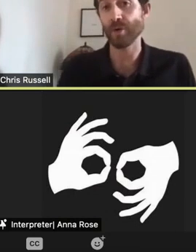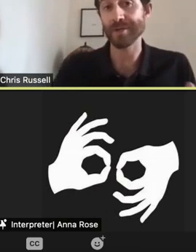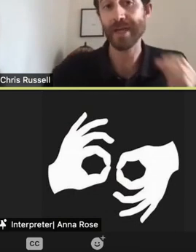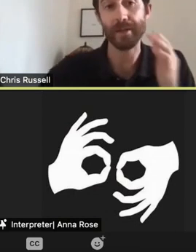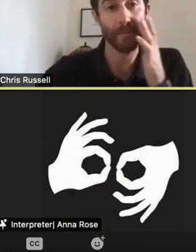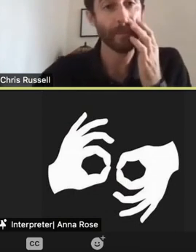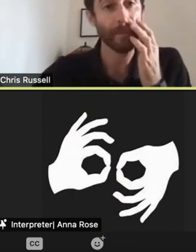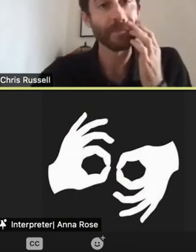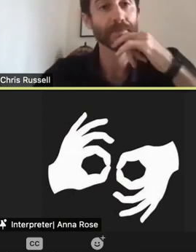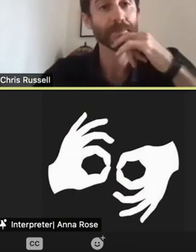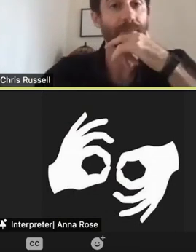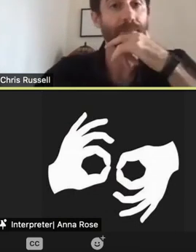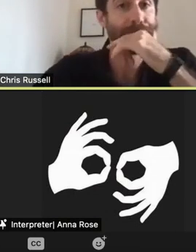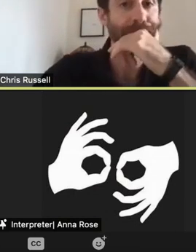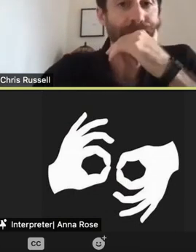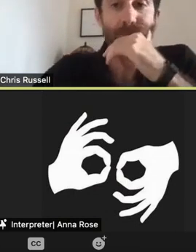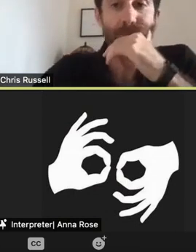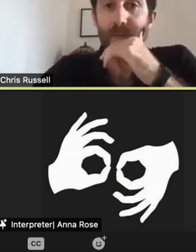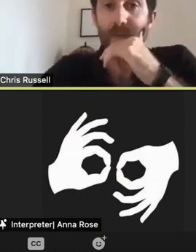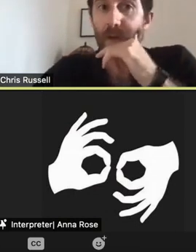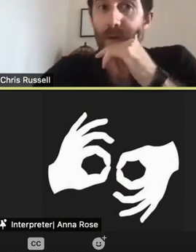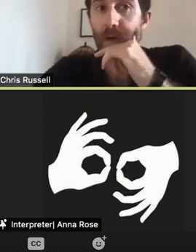in a controlled setting.